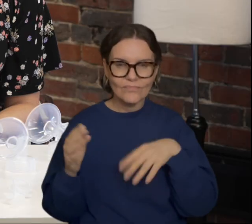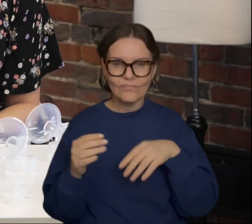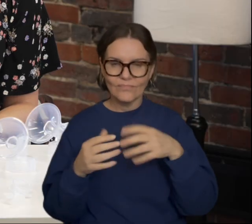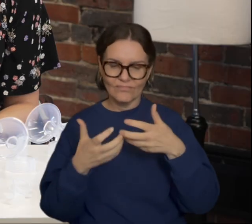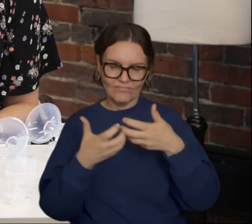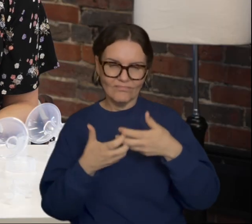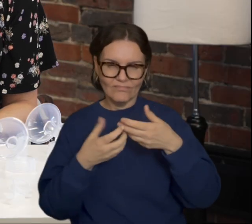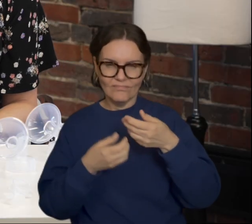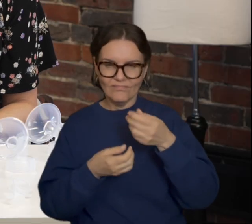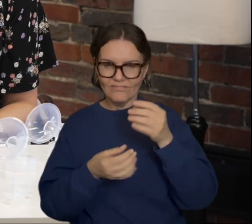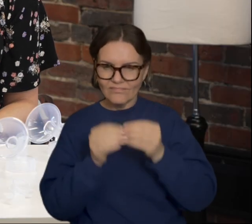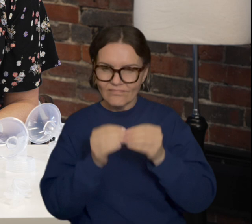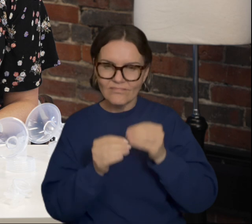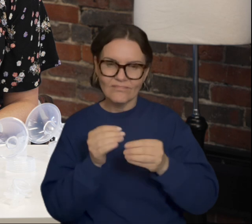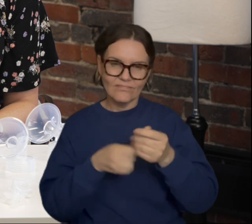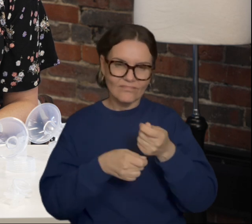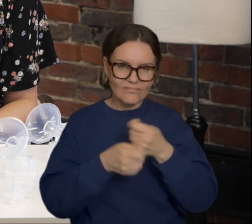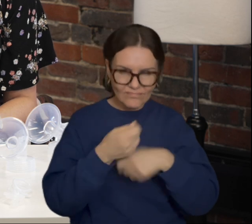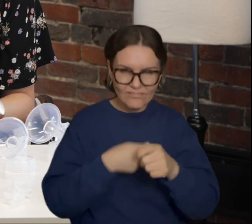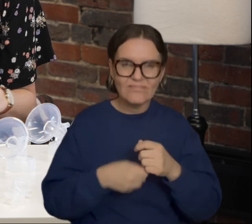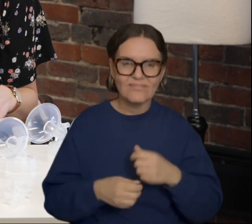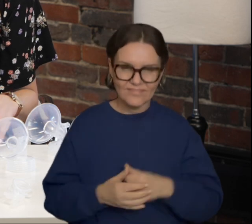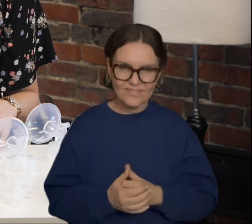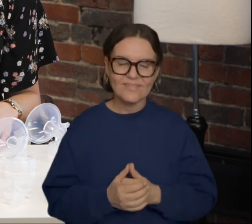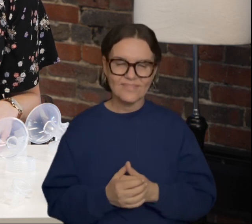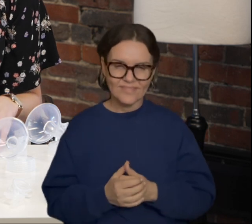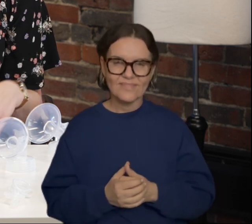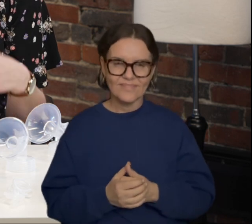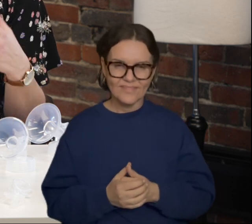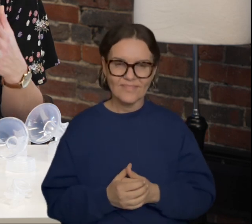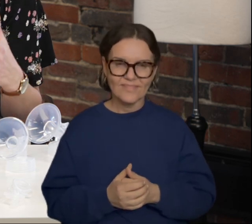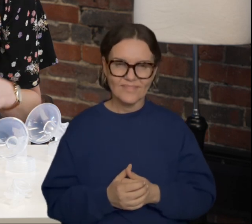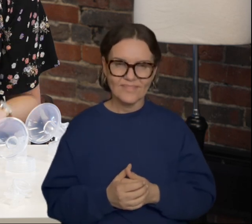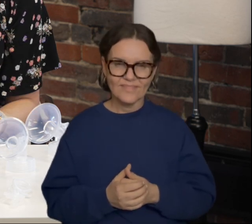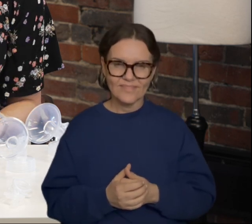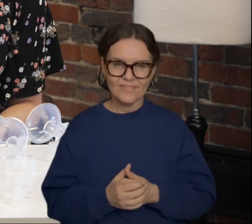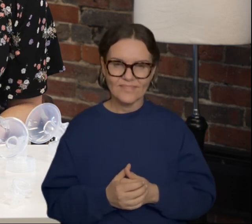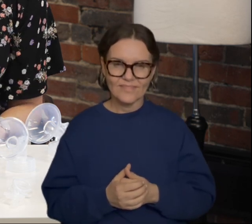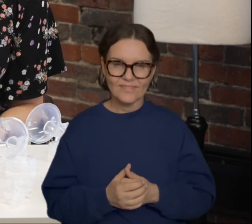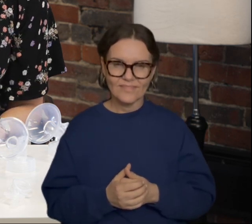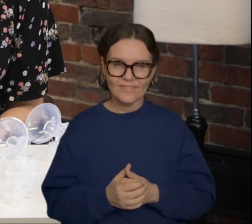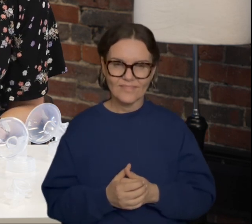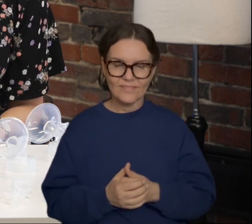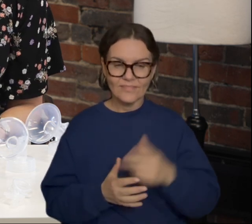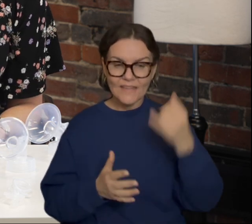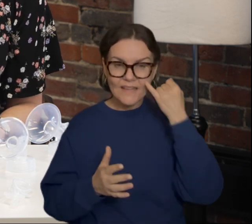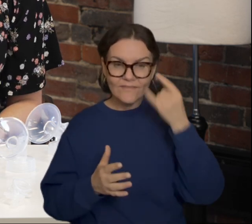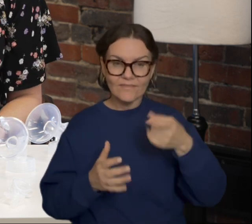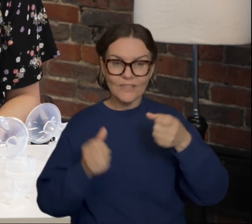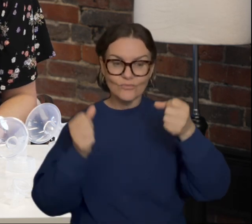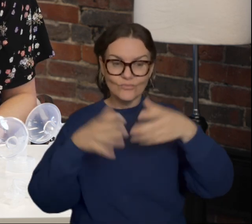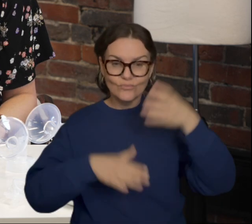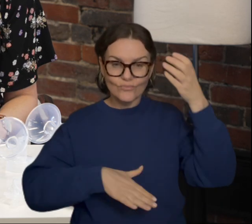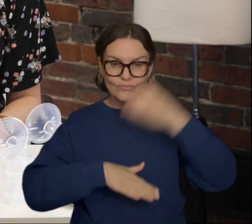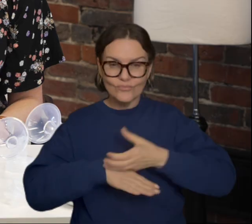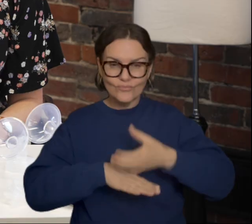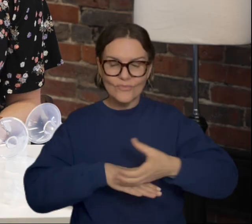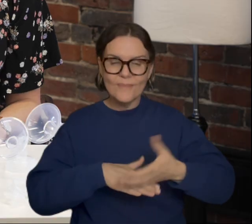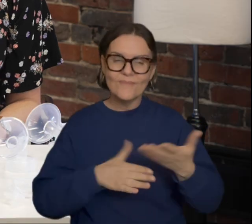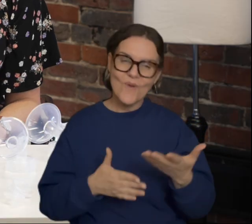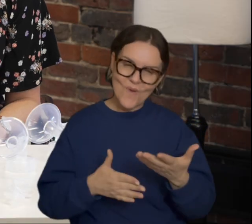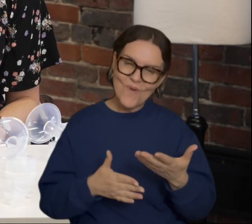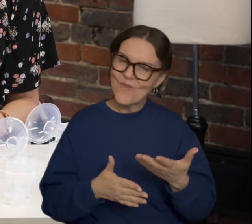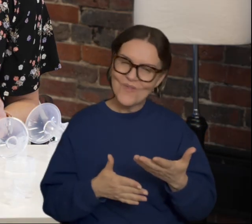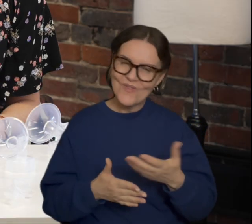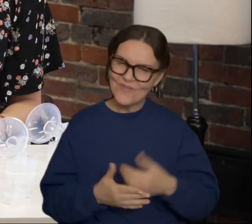on the pump motor itself, and it covers things such as it's not creating suction, the S6 Plus isn't charging, things